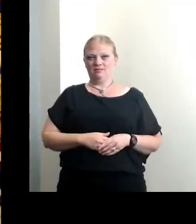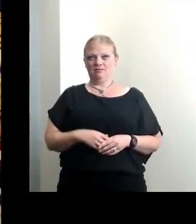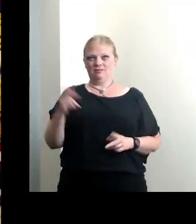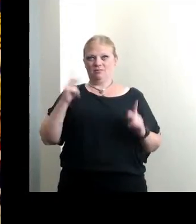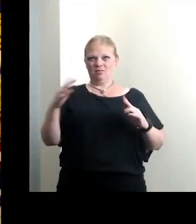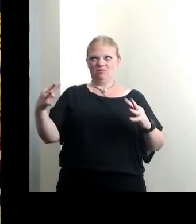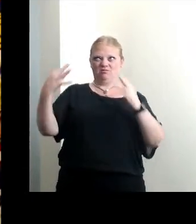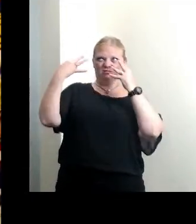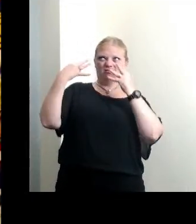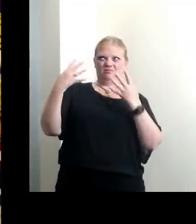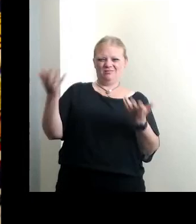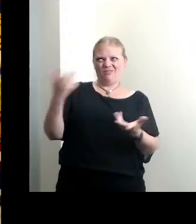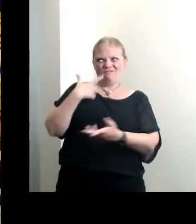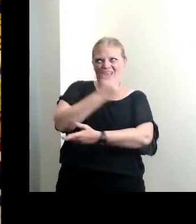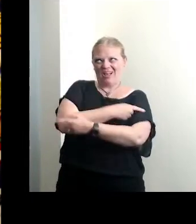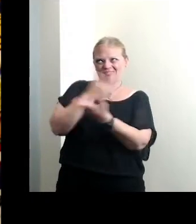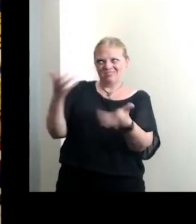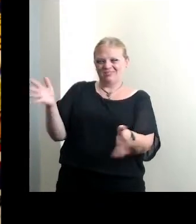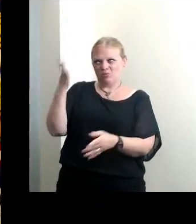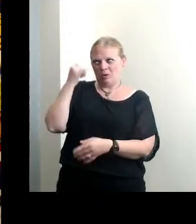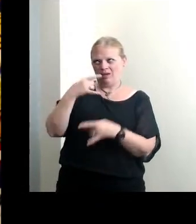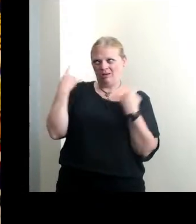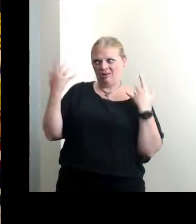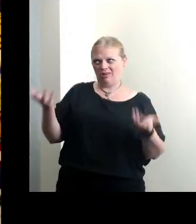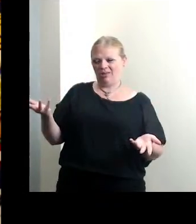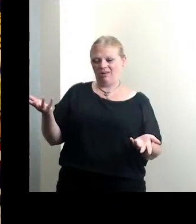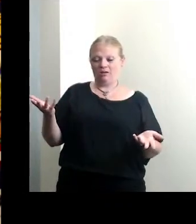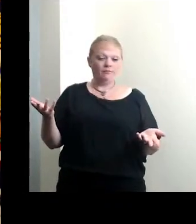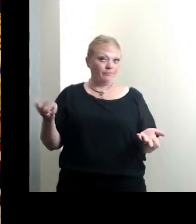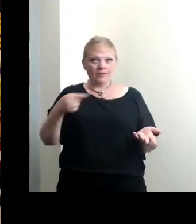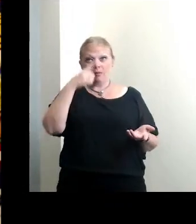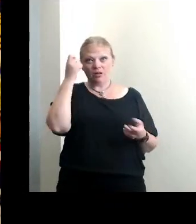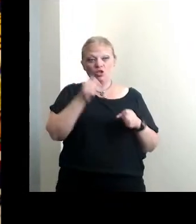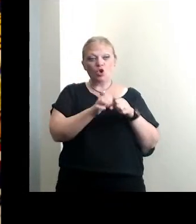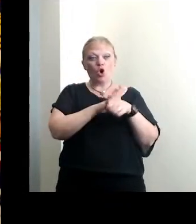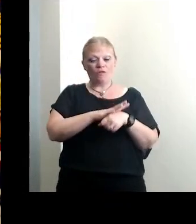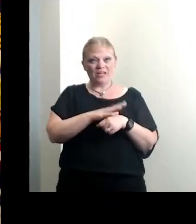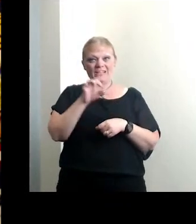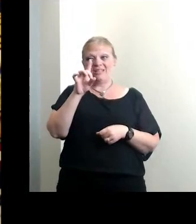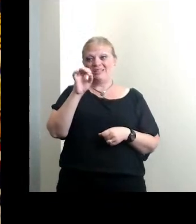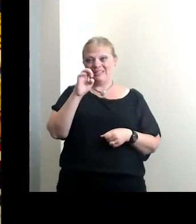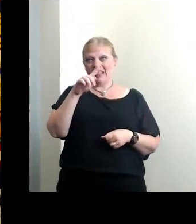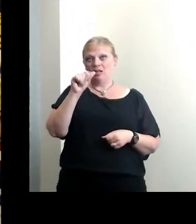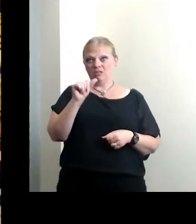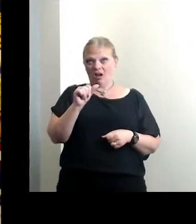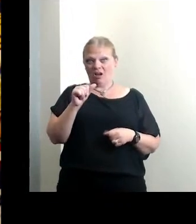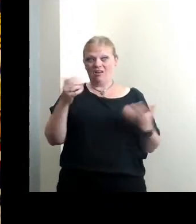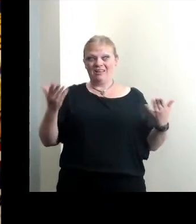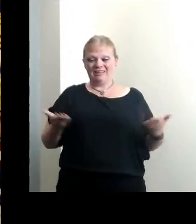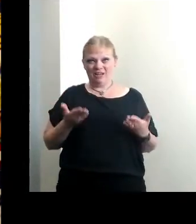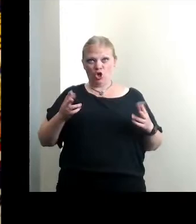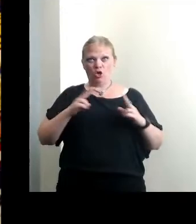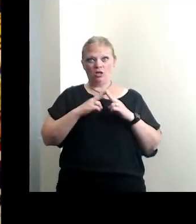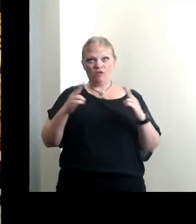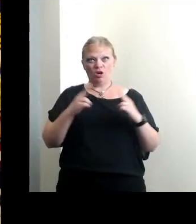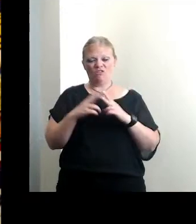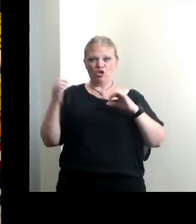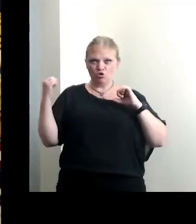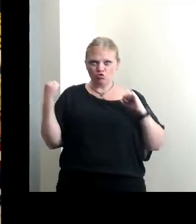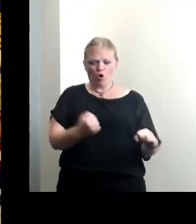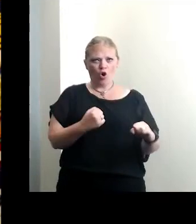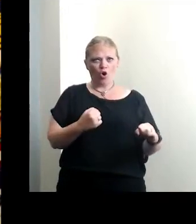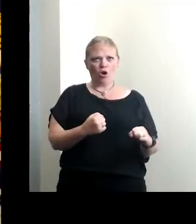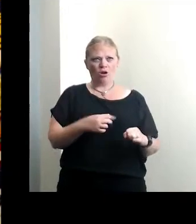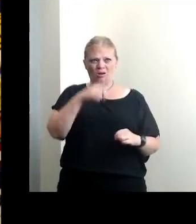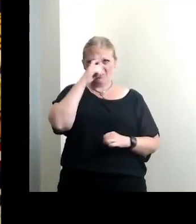people were looking at me saying, you're vaccinated. Why are you wearing a mask? And it's because COVID-19 Delta variant is very, very strong. And